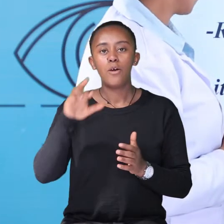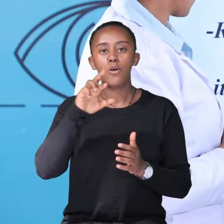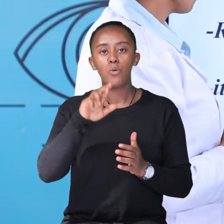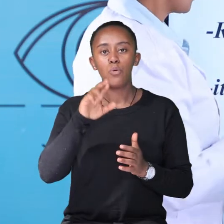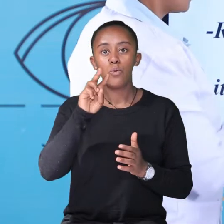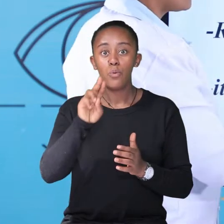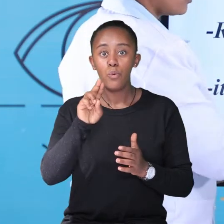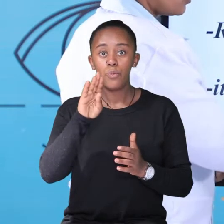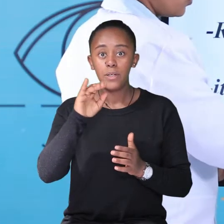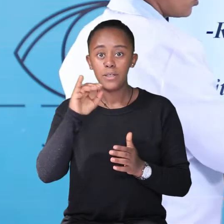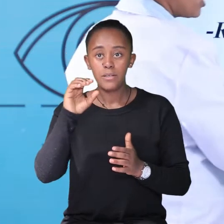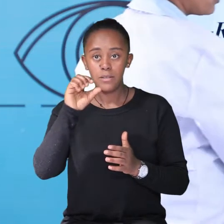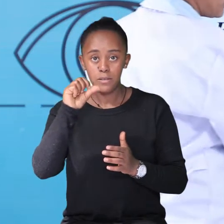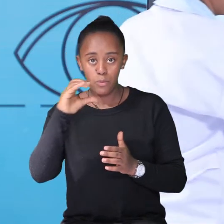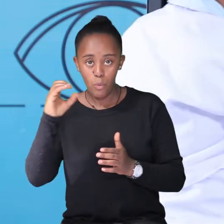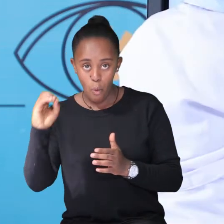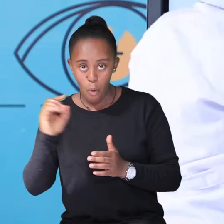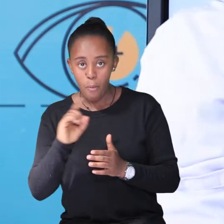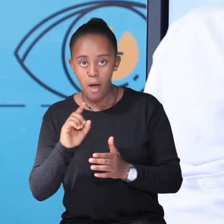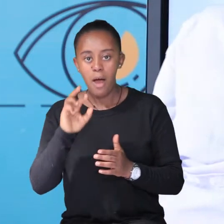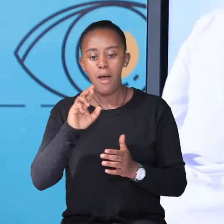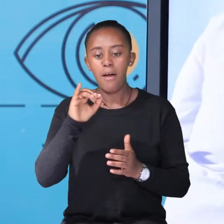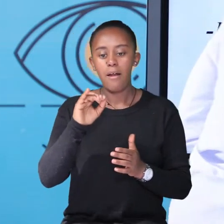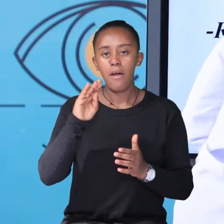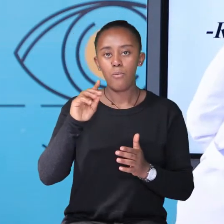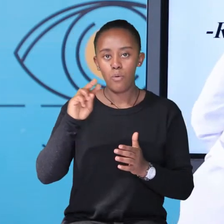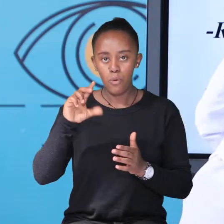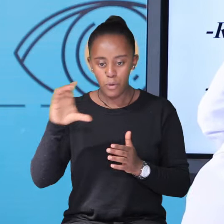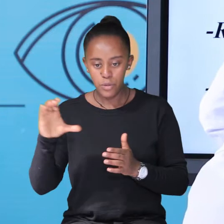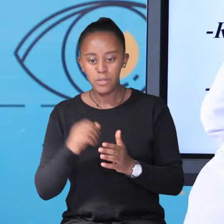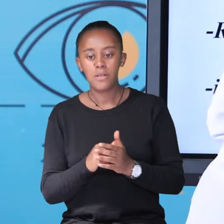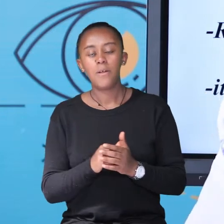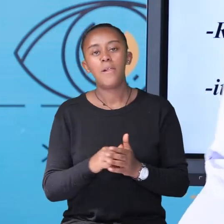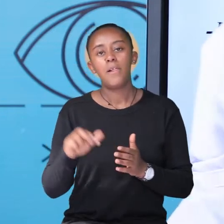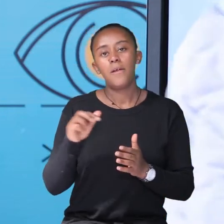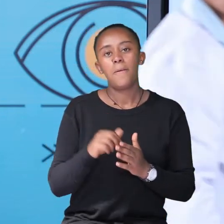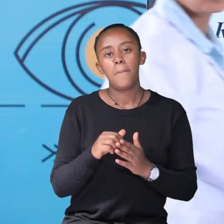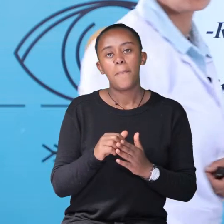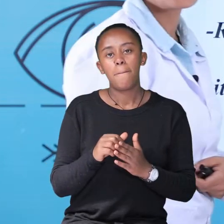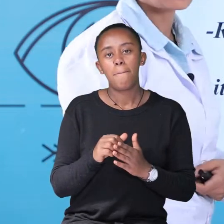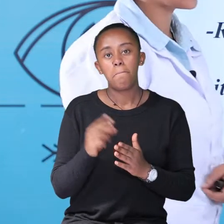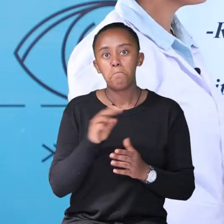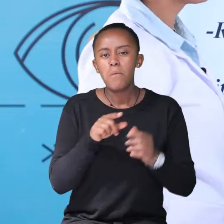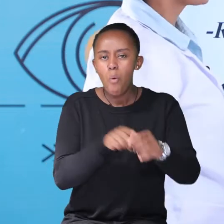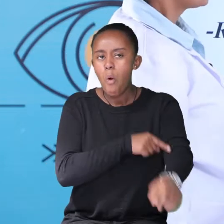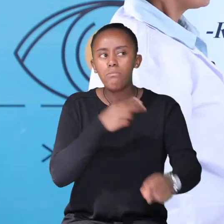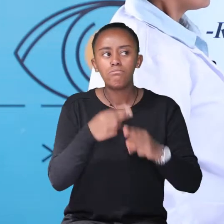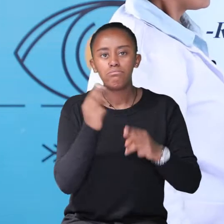the enzyme. It is known as ribulose biphosphate carboxylase oxygenase, longer